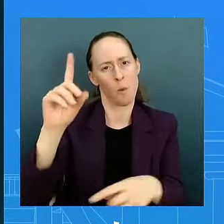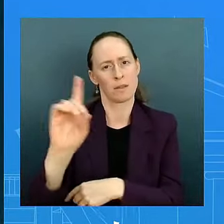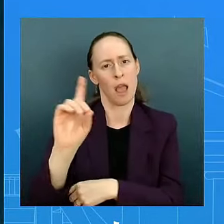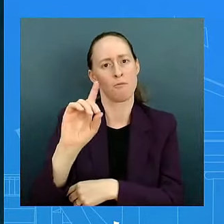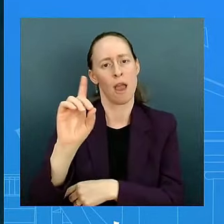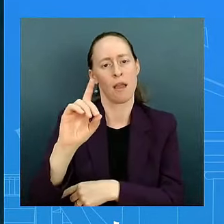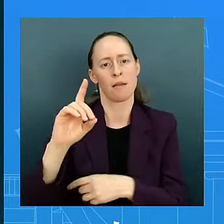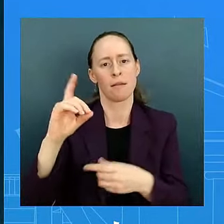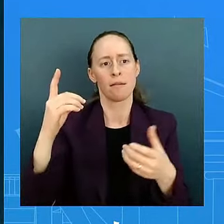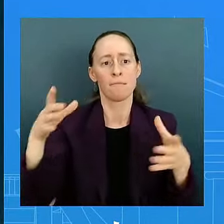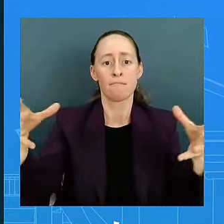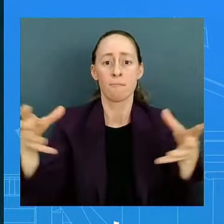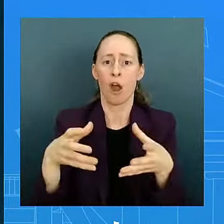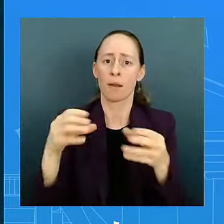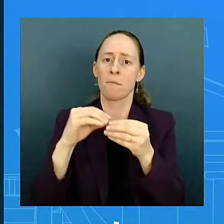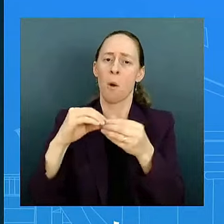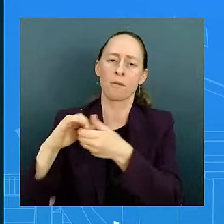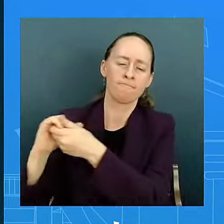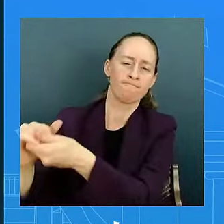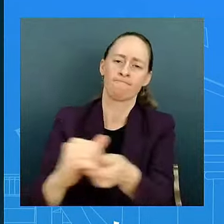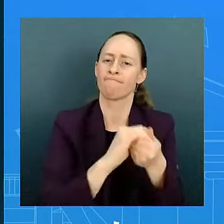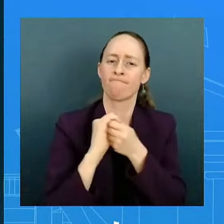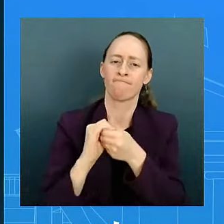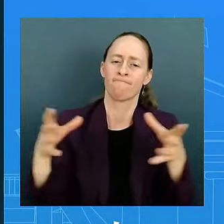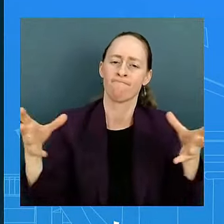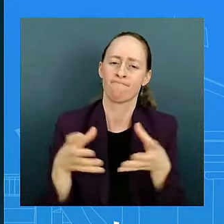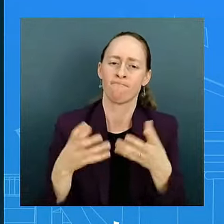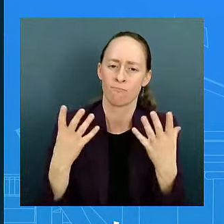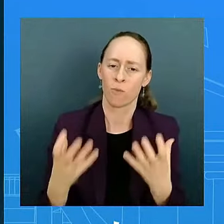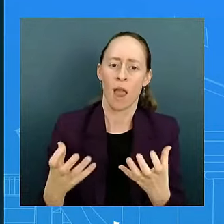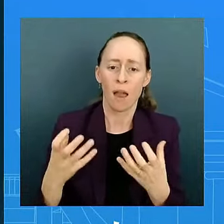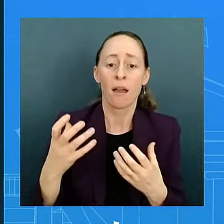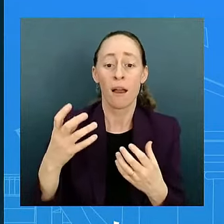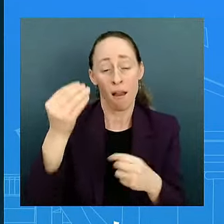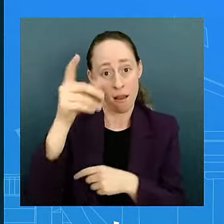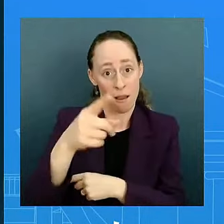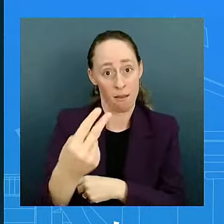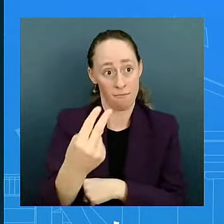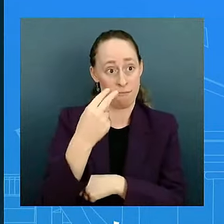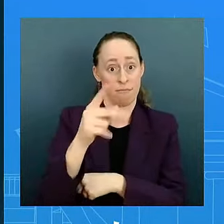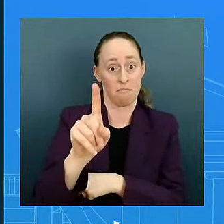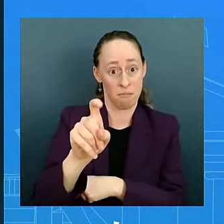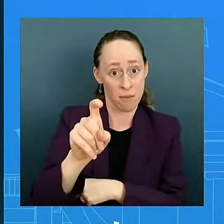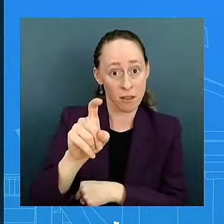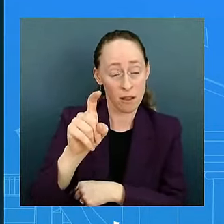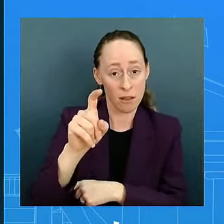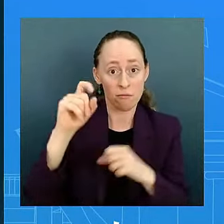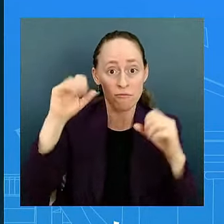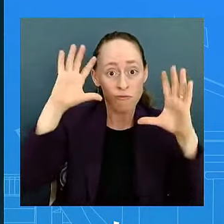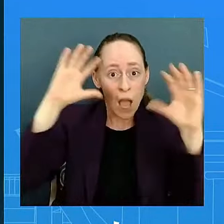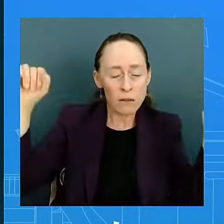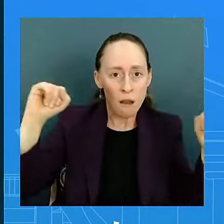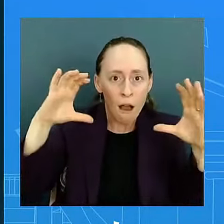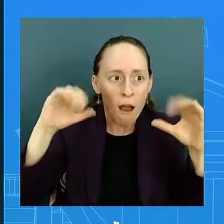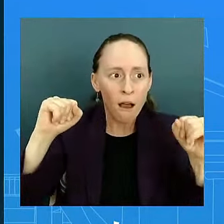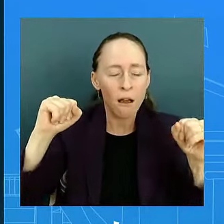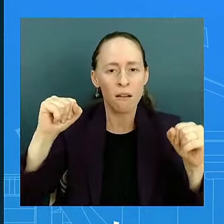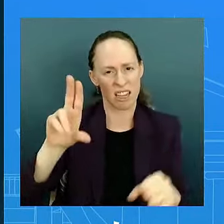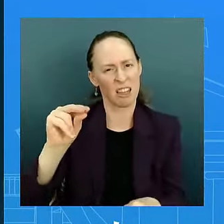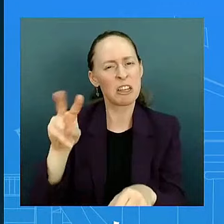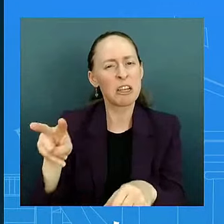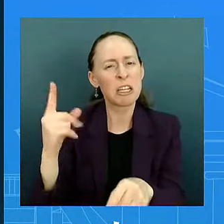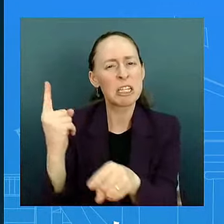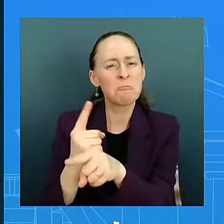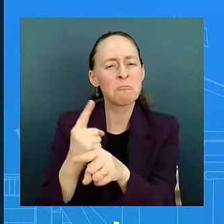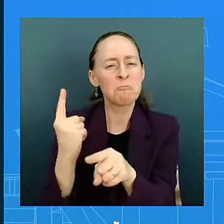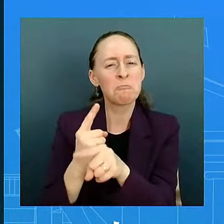what he wanted. That's what he expected. And he also knew from the moment when he picked the Vice President Harris, right,